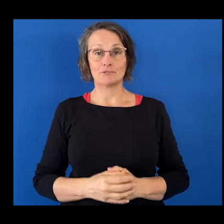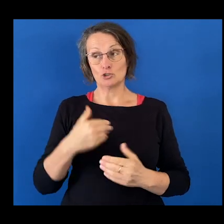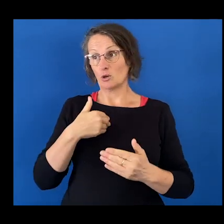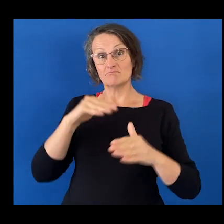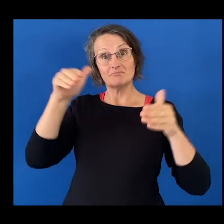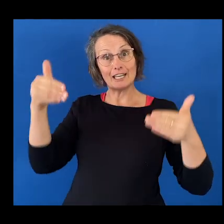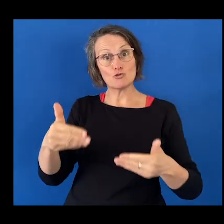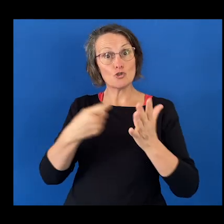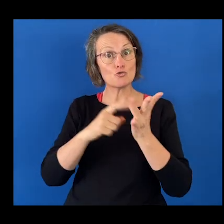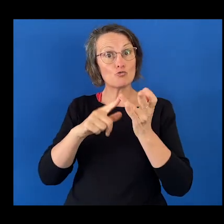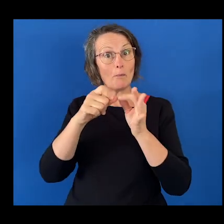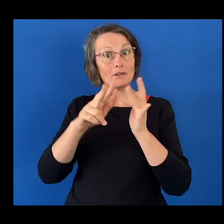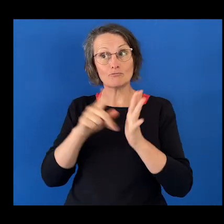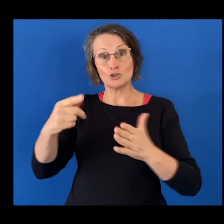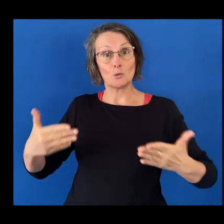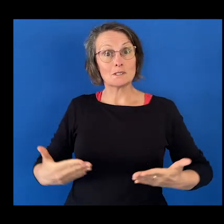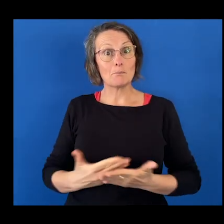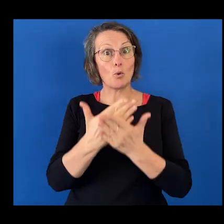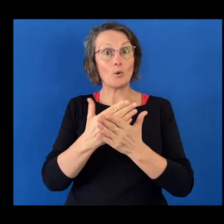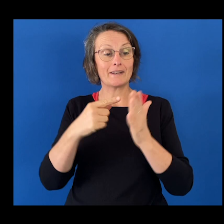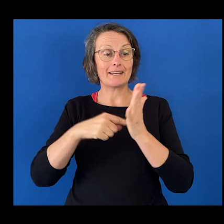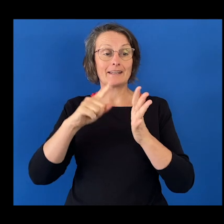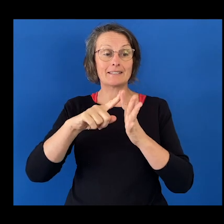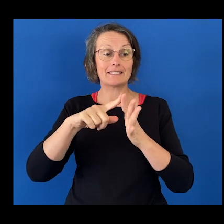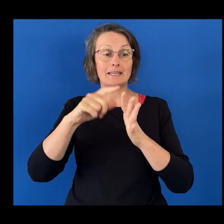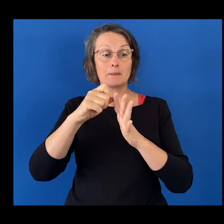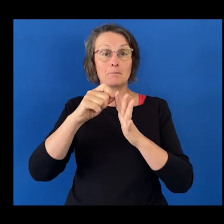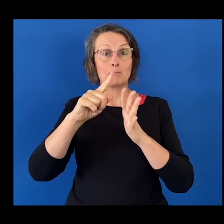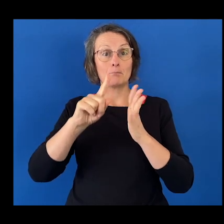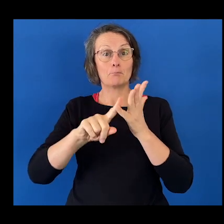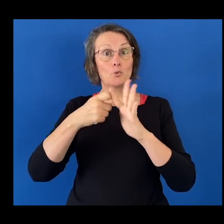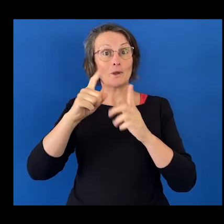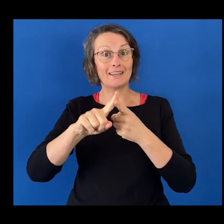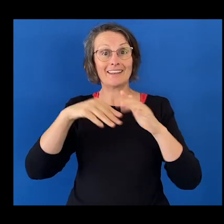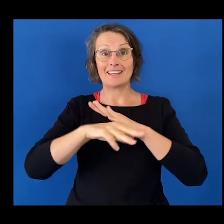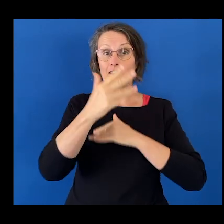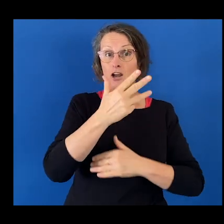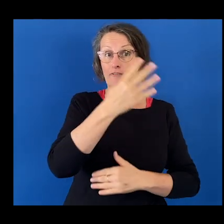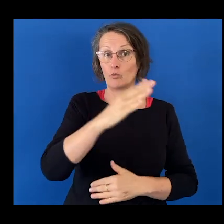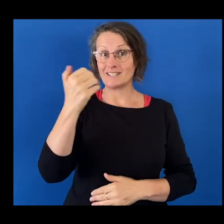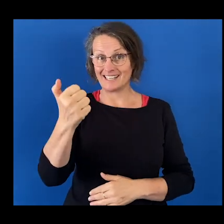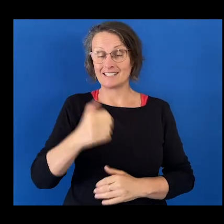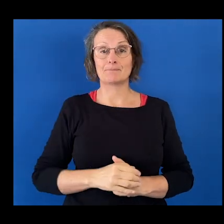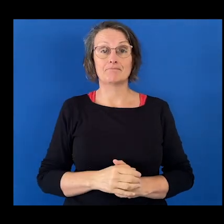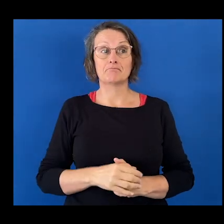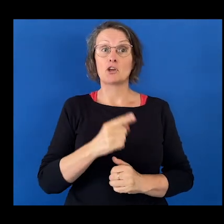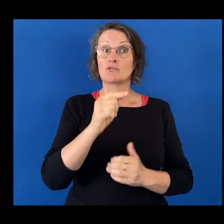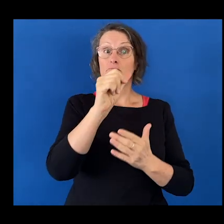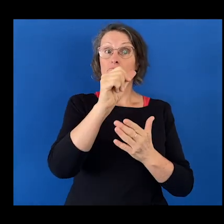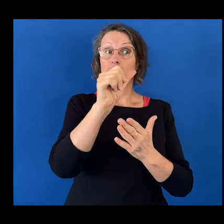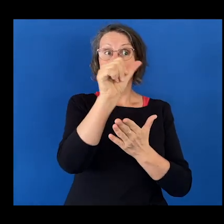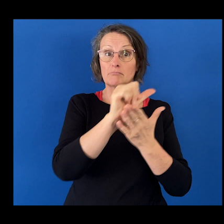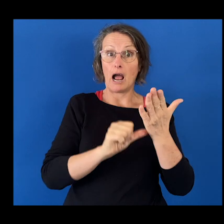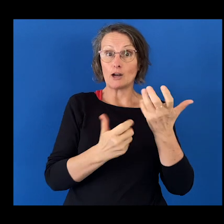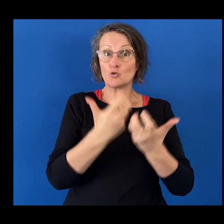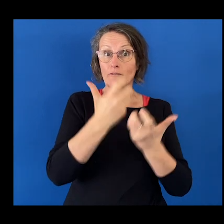And just by way of introduction, Robin White was born in Te Puke in New Zealand in 1946. She gained a diploma from the Elam School of Fine